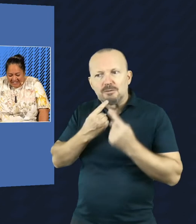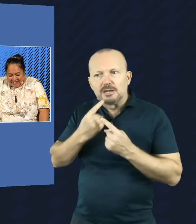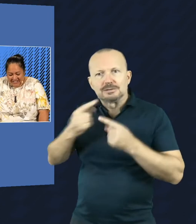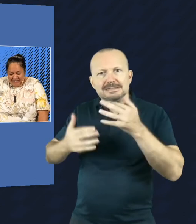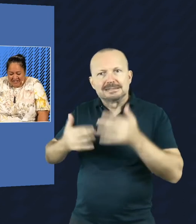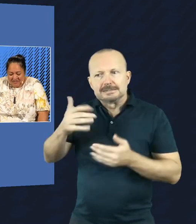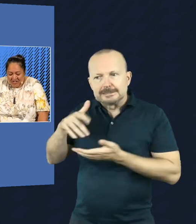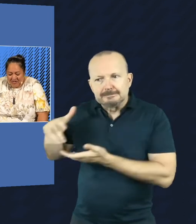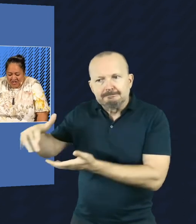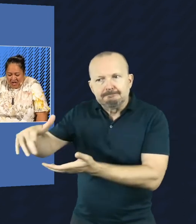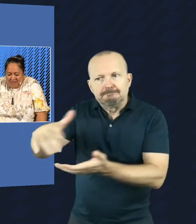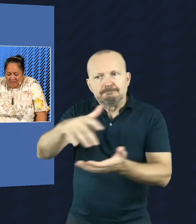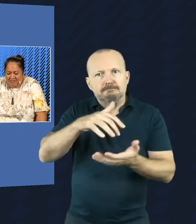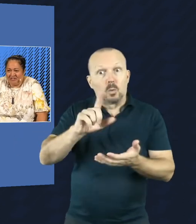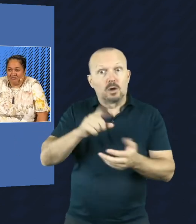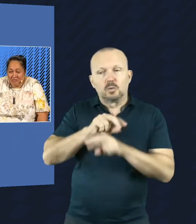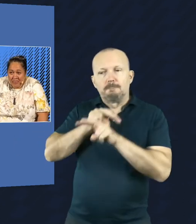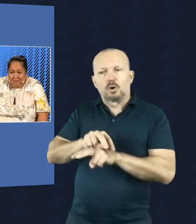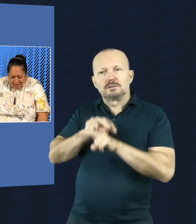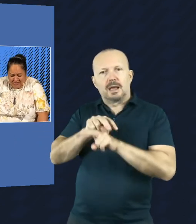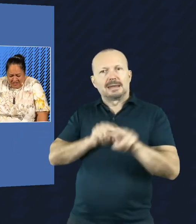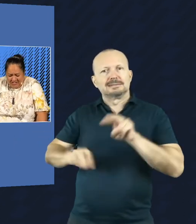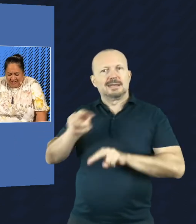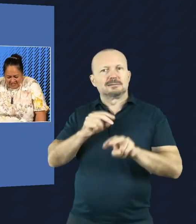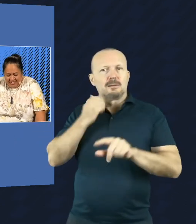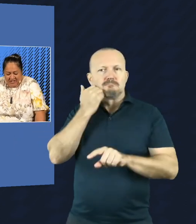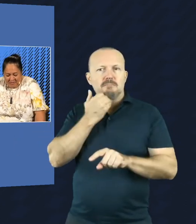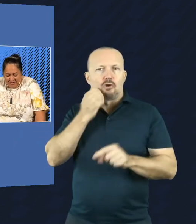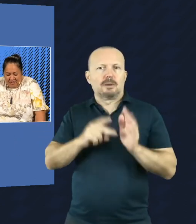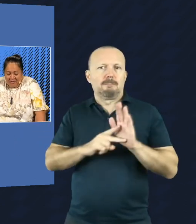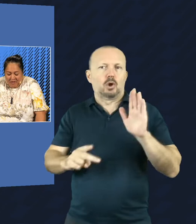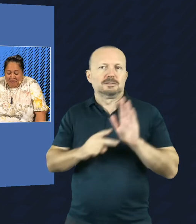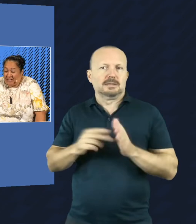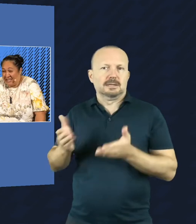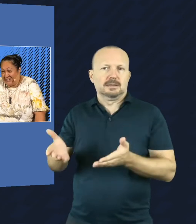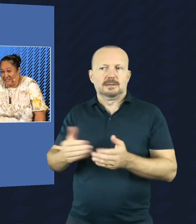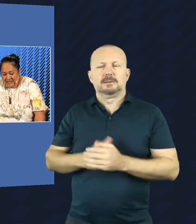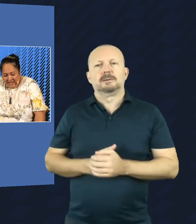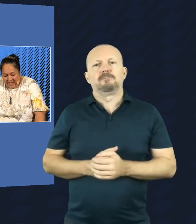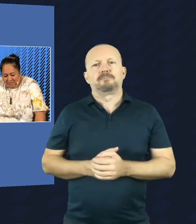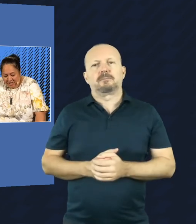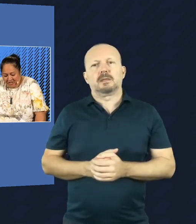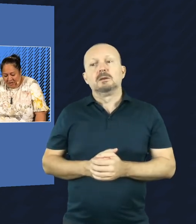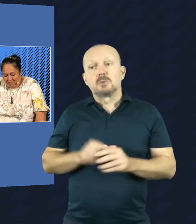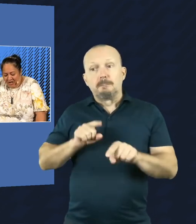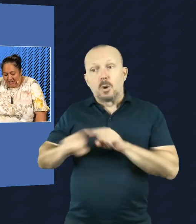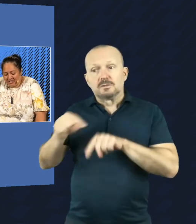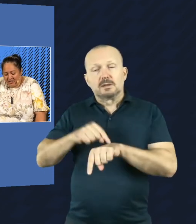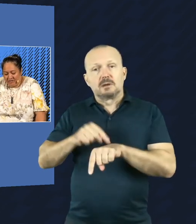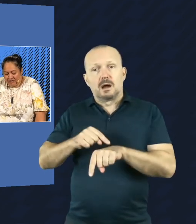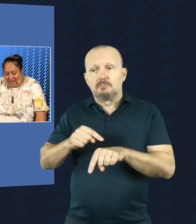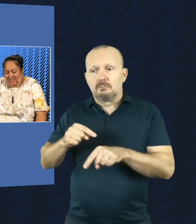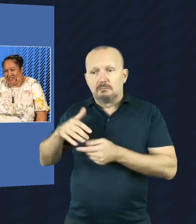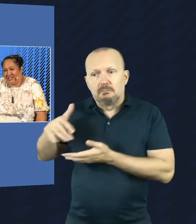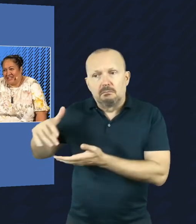policy. And for a long time, most of the statistics about Māori were gathered as a byproduct